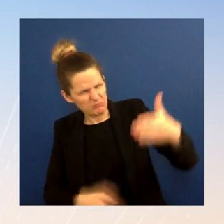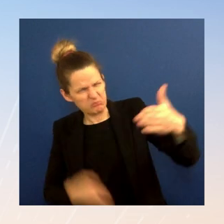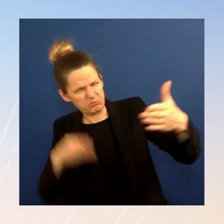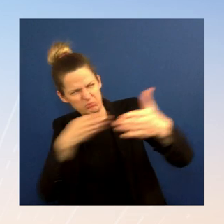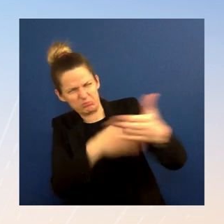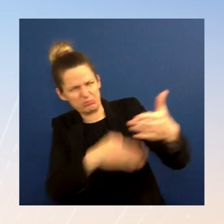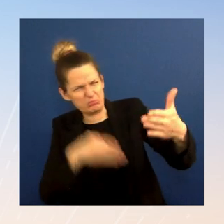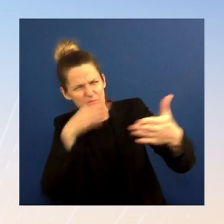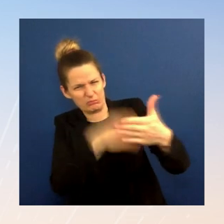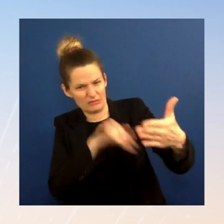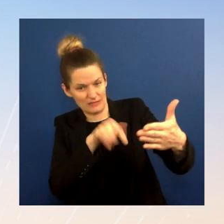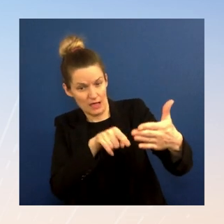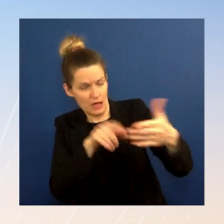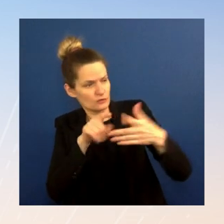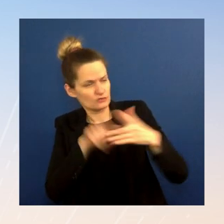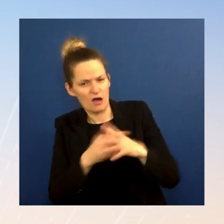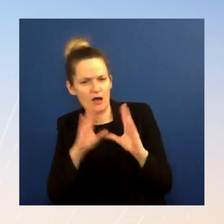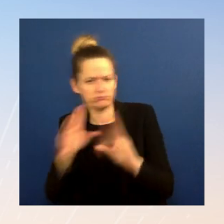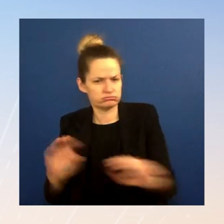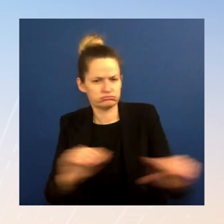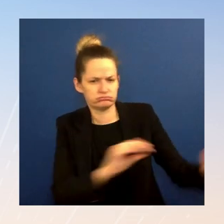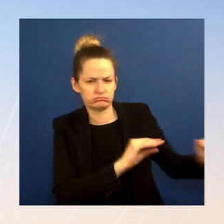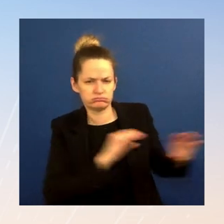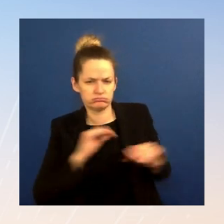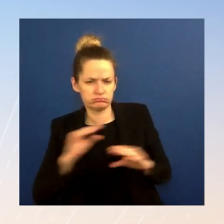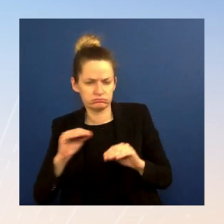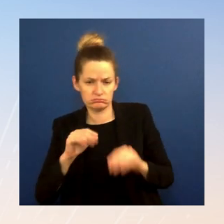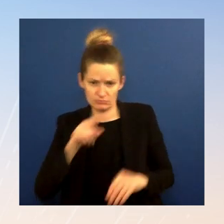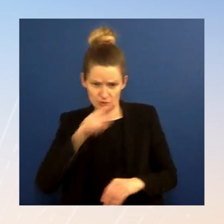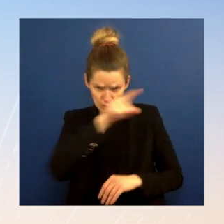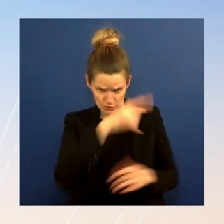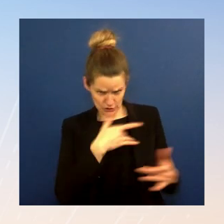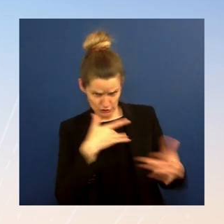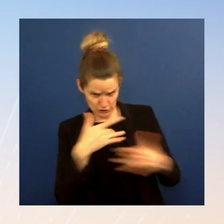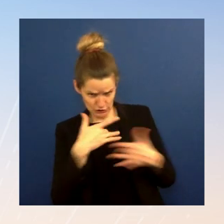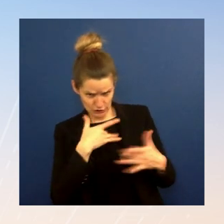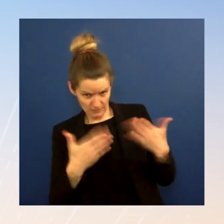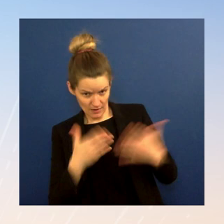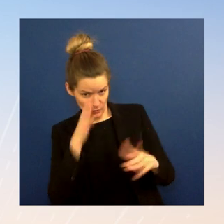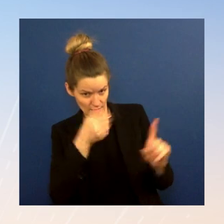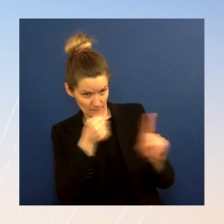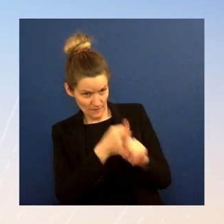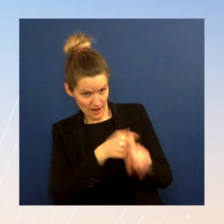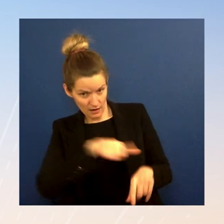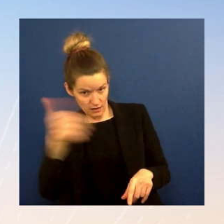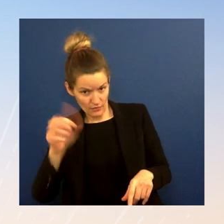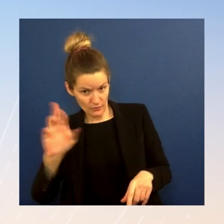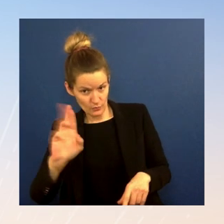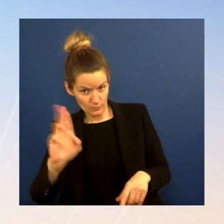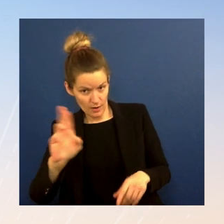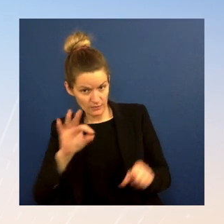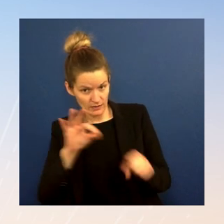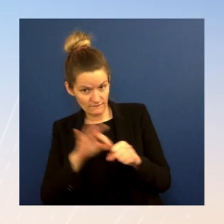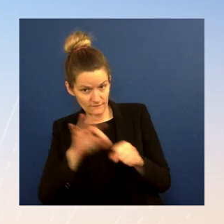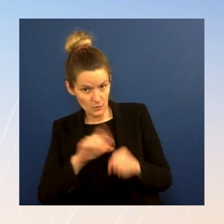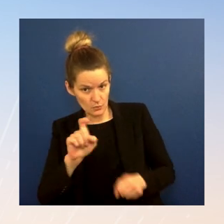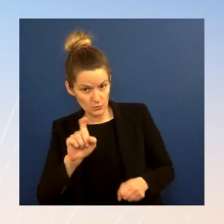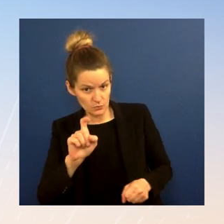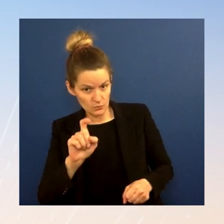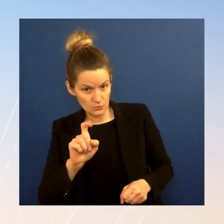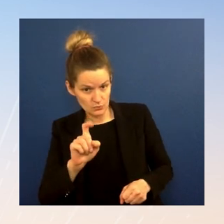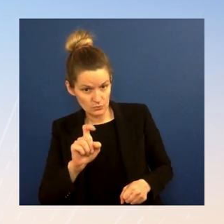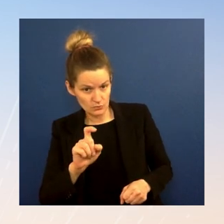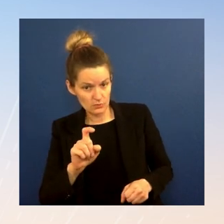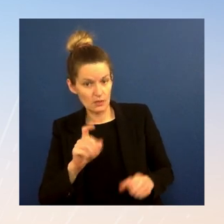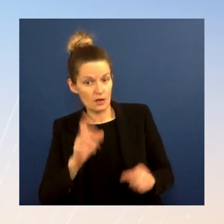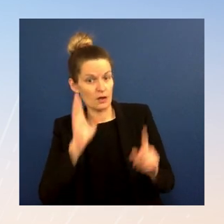over other Republican votes? Is there any concern about this campaign upping the pressure on, say, Senators Collins